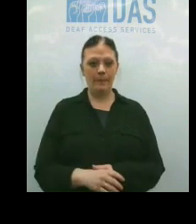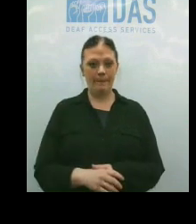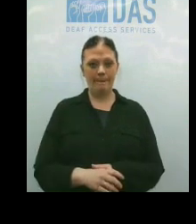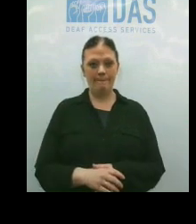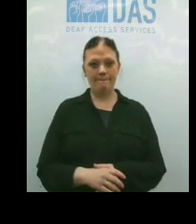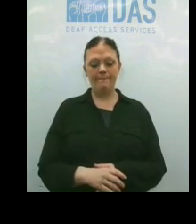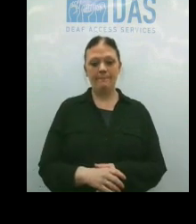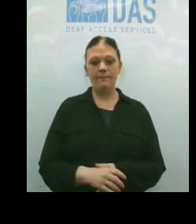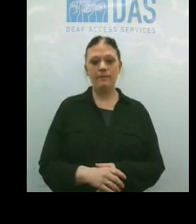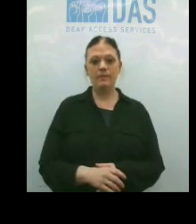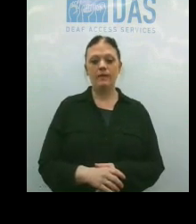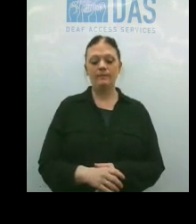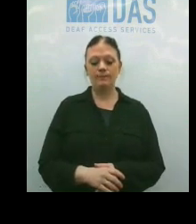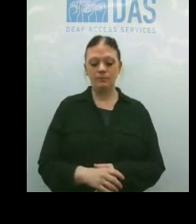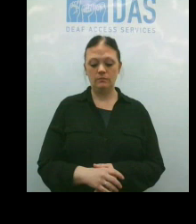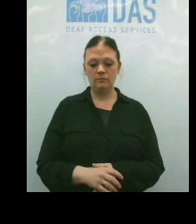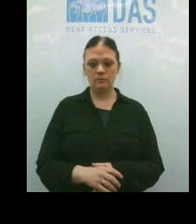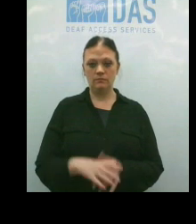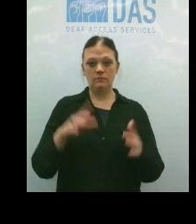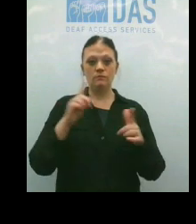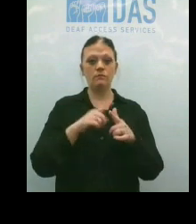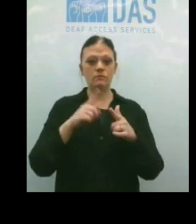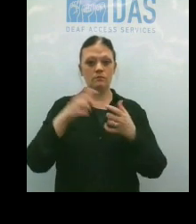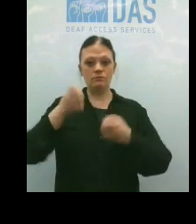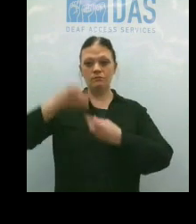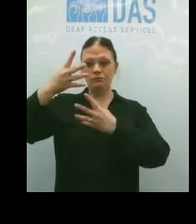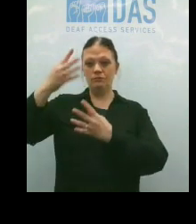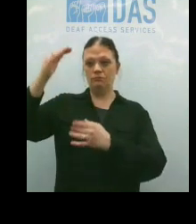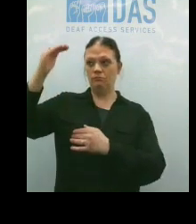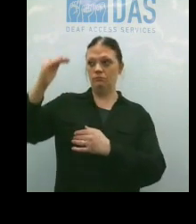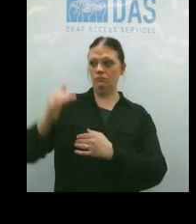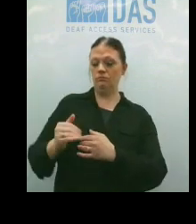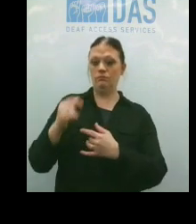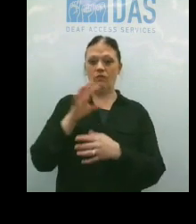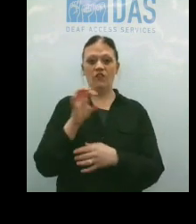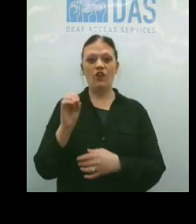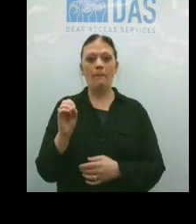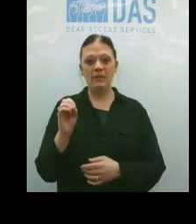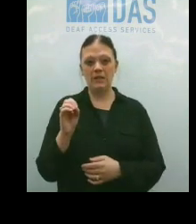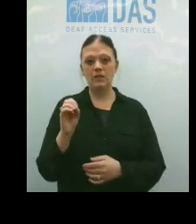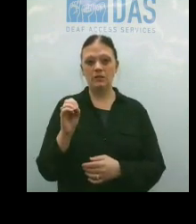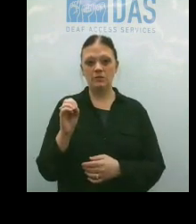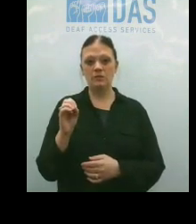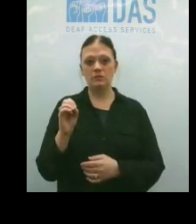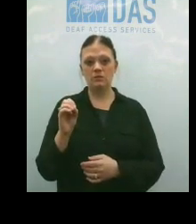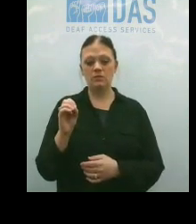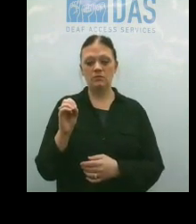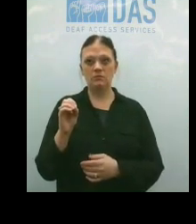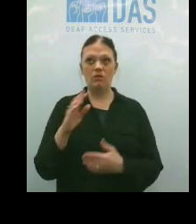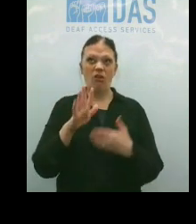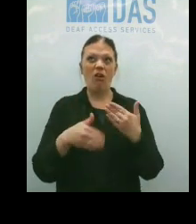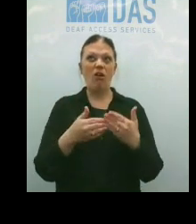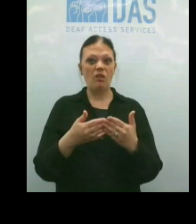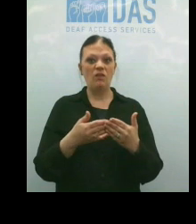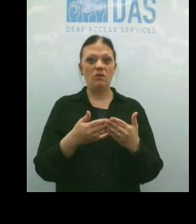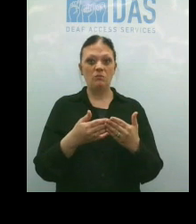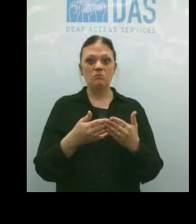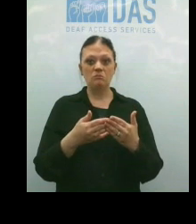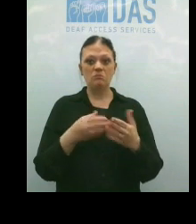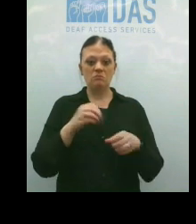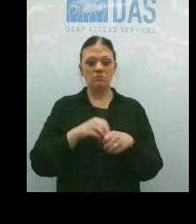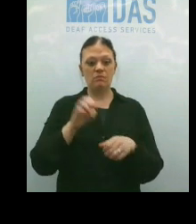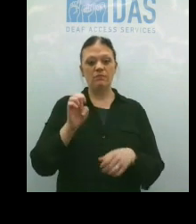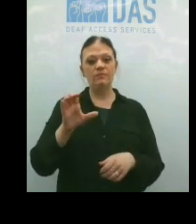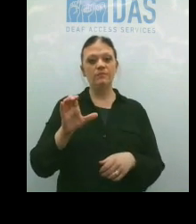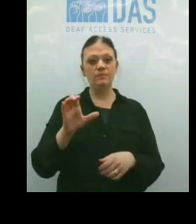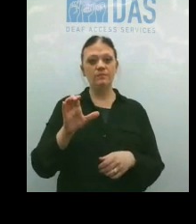VENDORS, to see a list of individuals, companies, almost all of them that are based in Erie County, and the